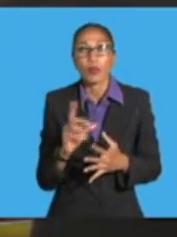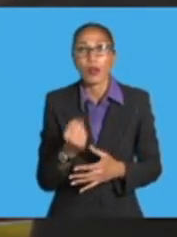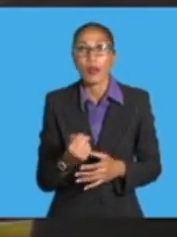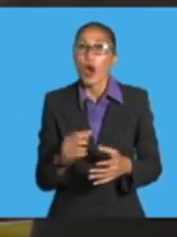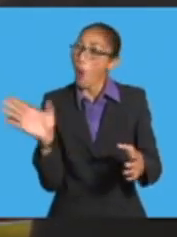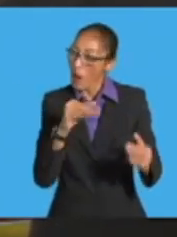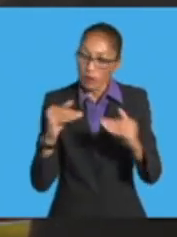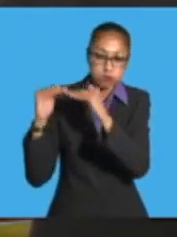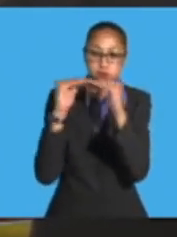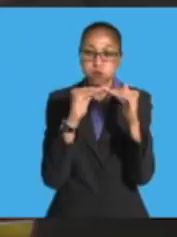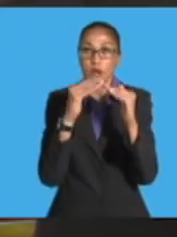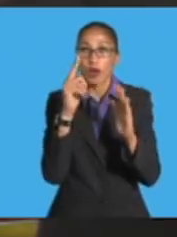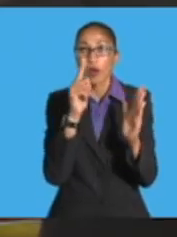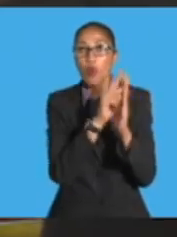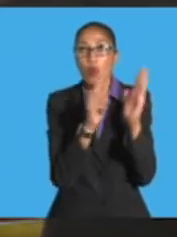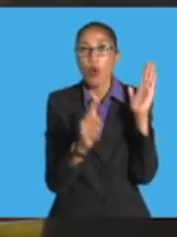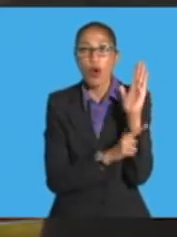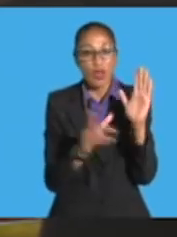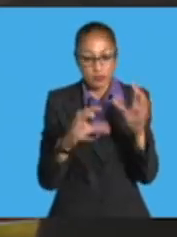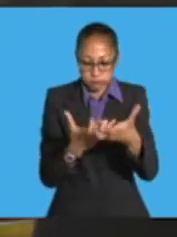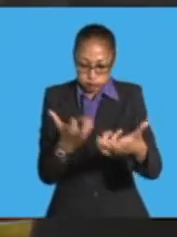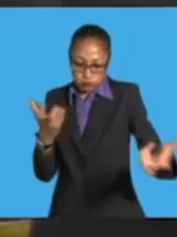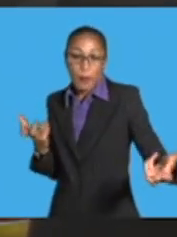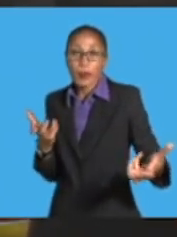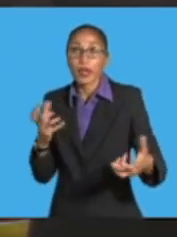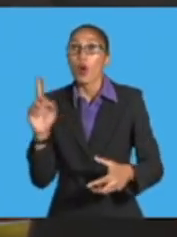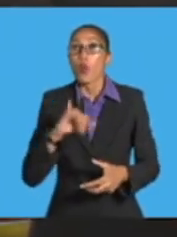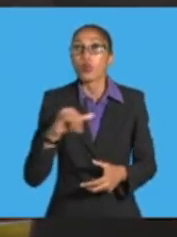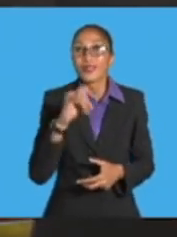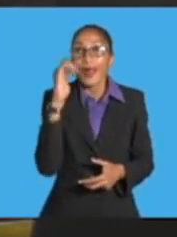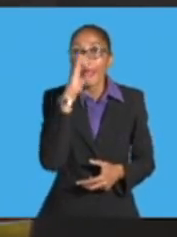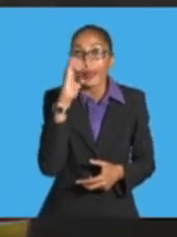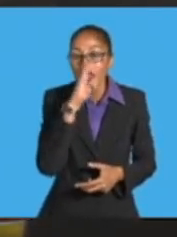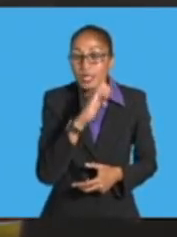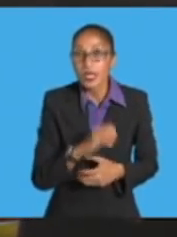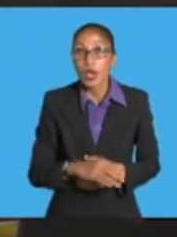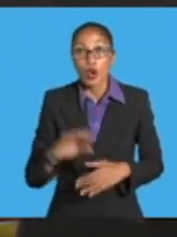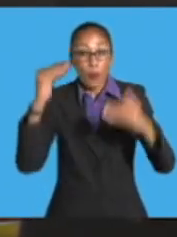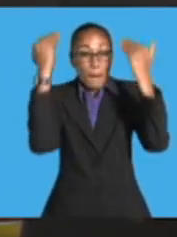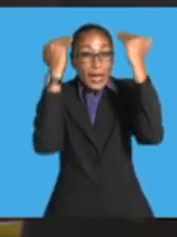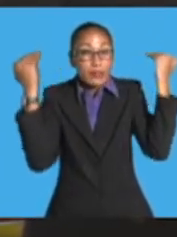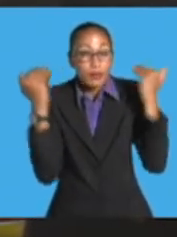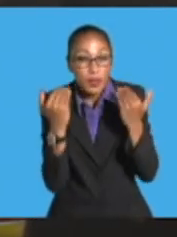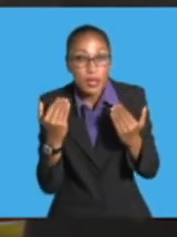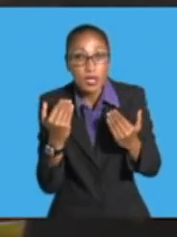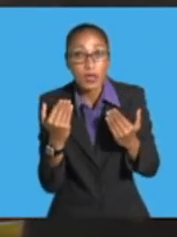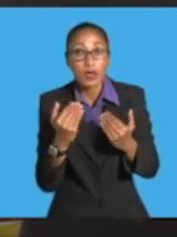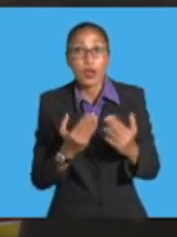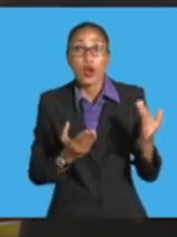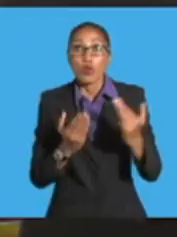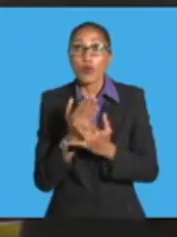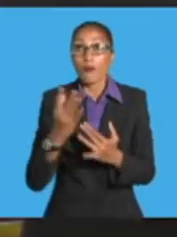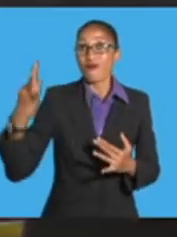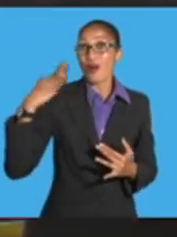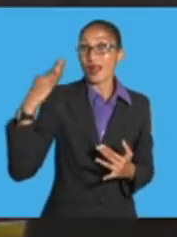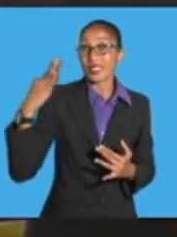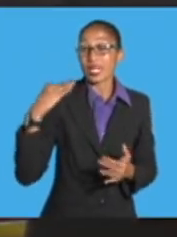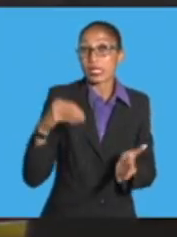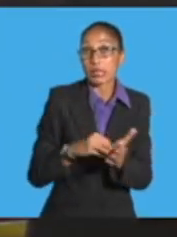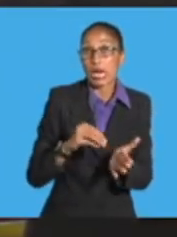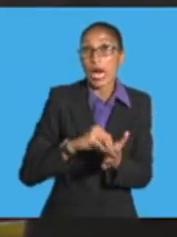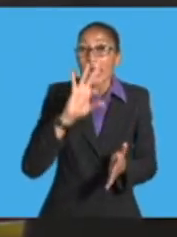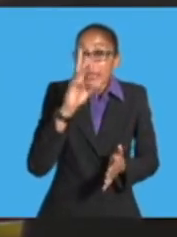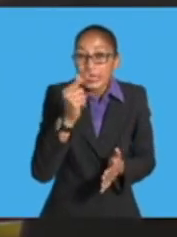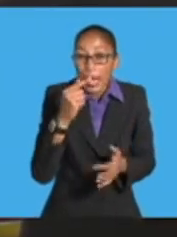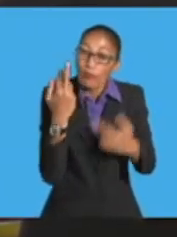before the law and of non-discrimination. Madam Speaker, through the Fiji Volunteer Service, some of